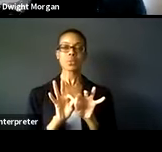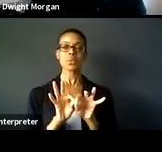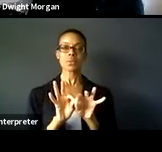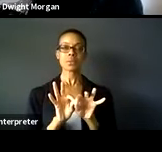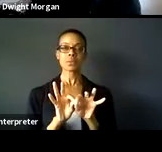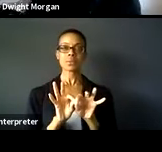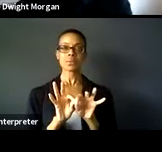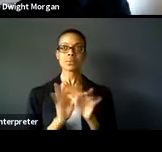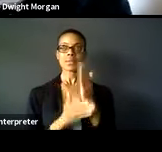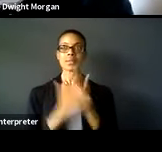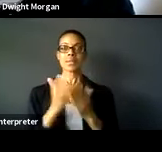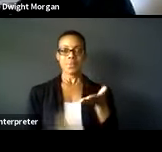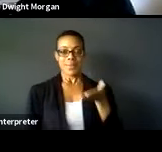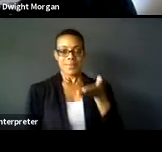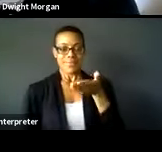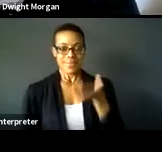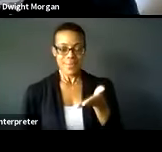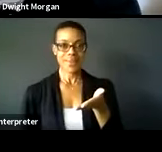this space,